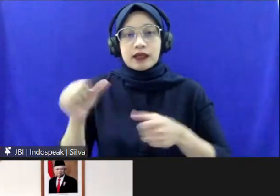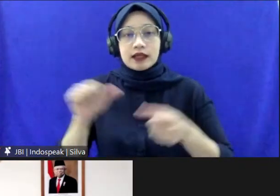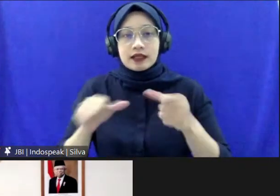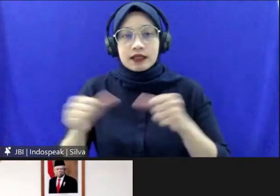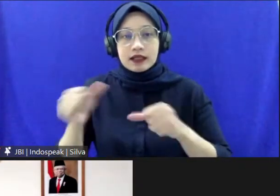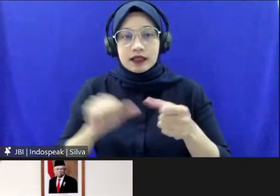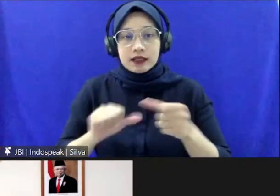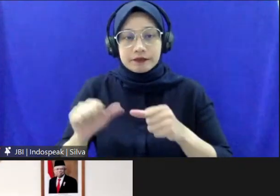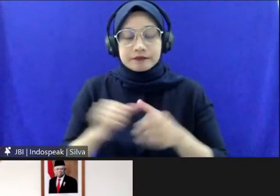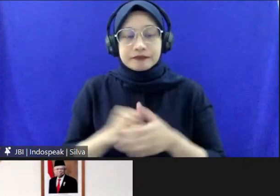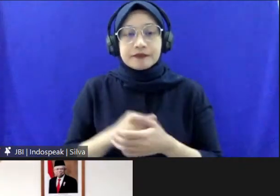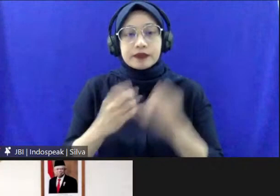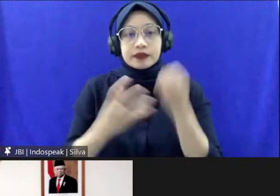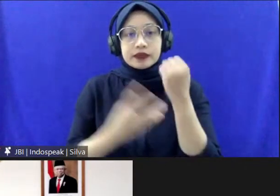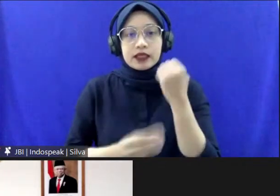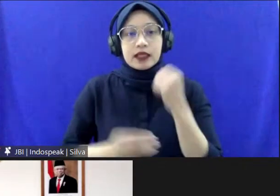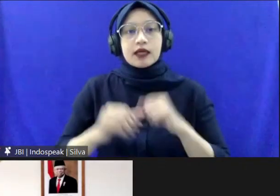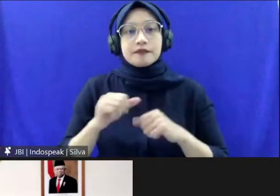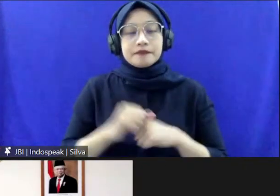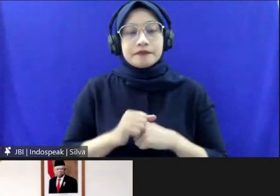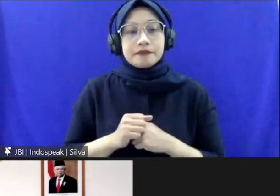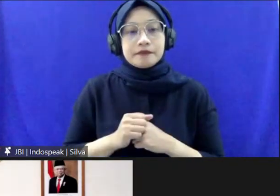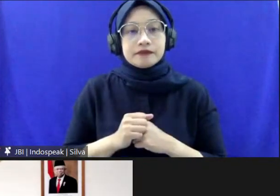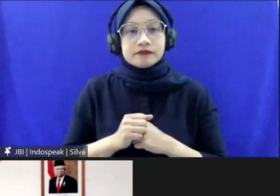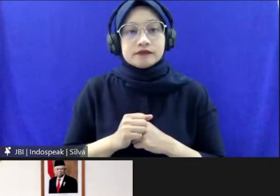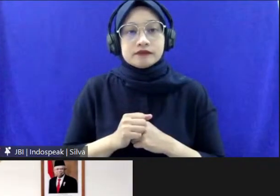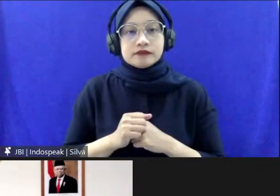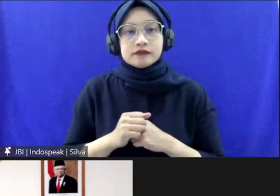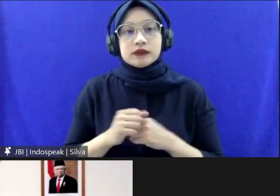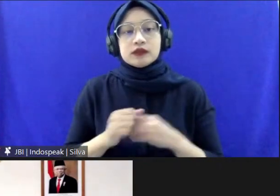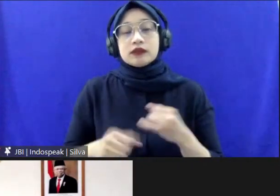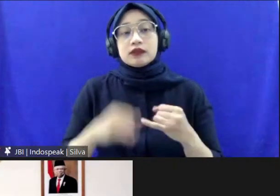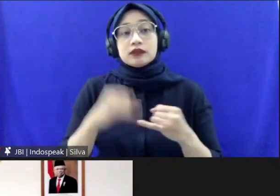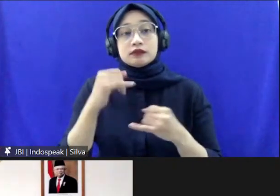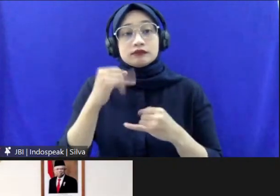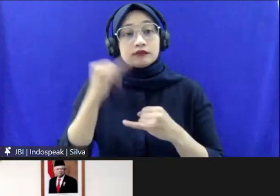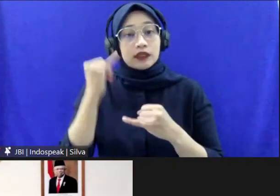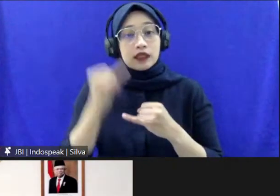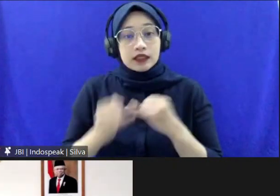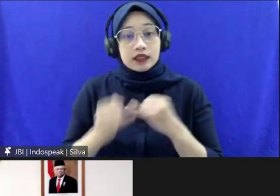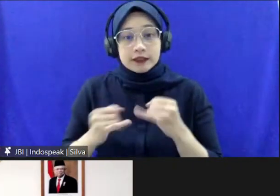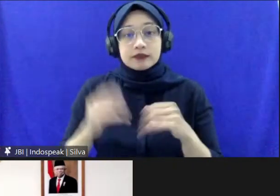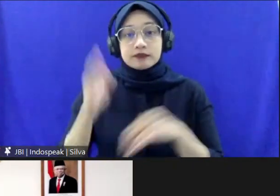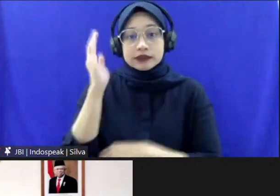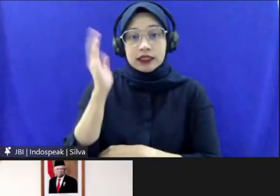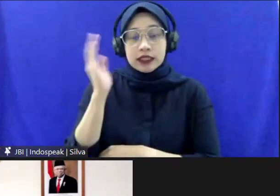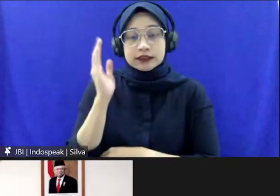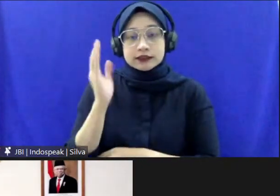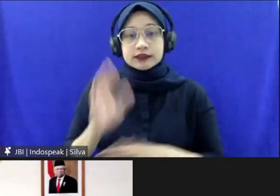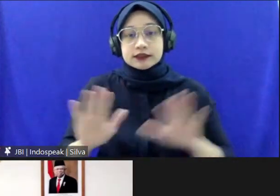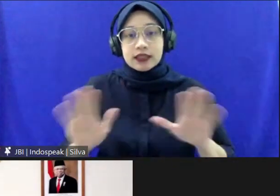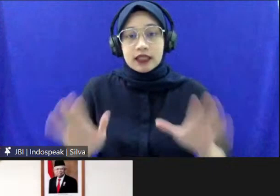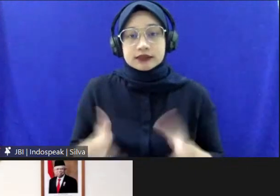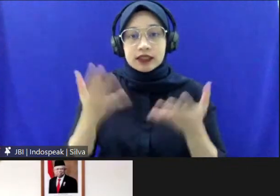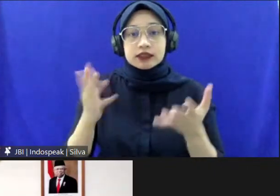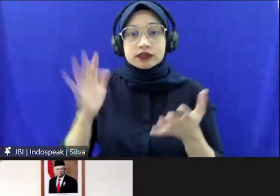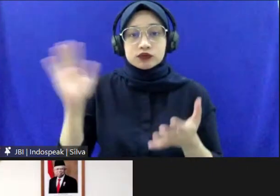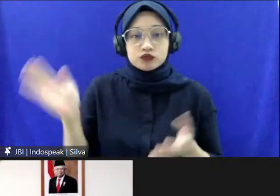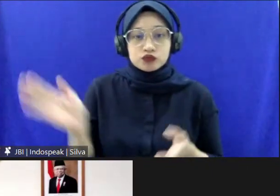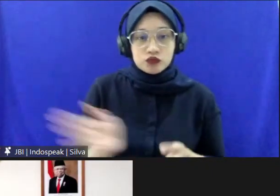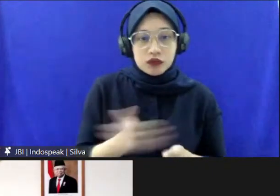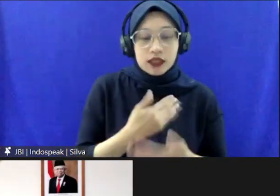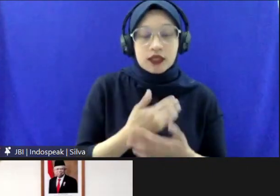there will be a combined Q&A session at the end of overall presentation. And for audience on Zoom, you can